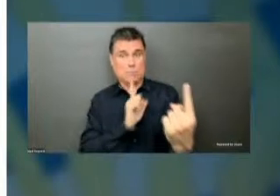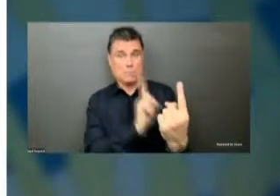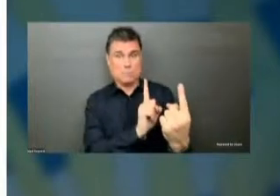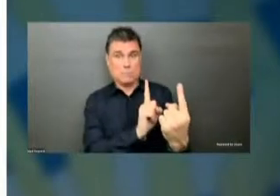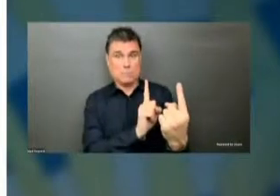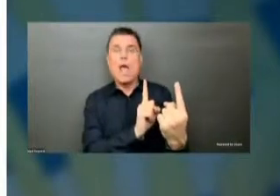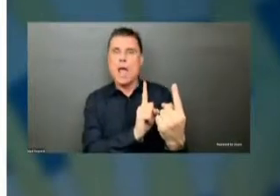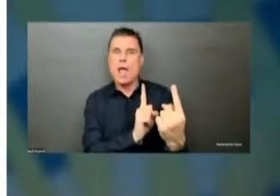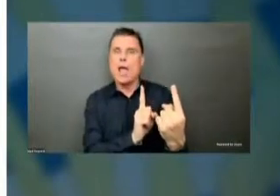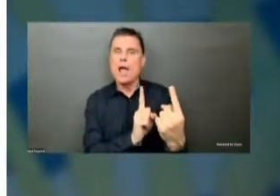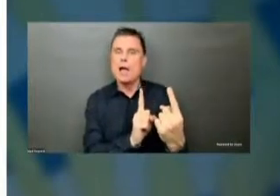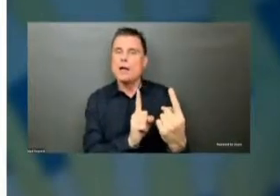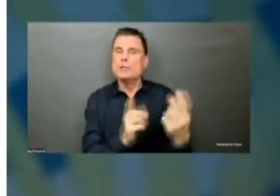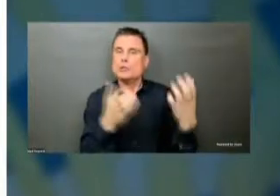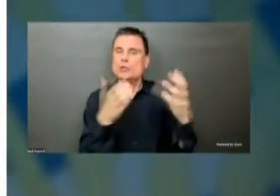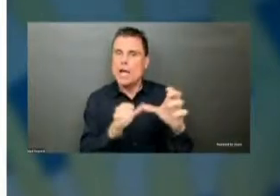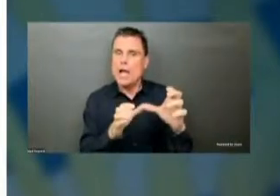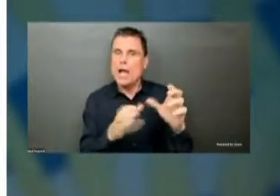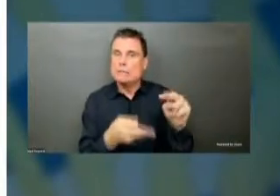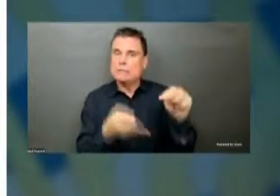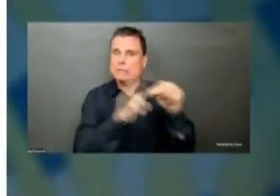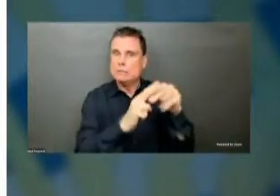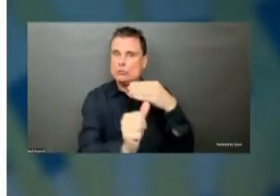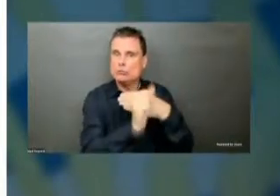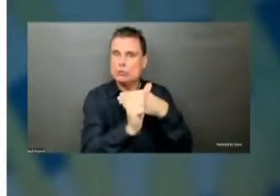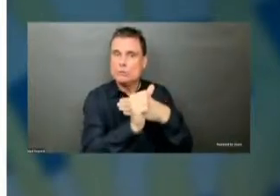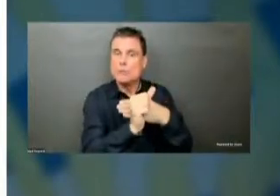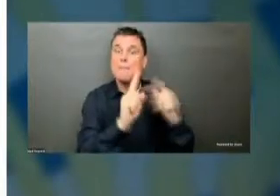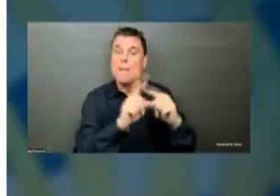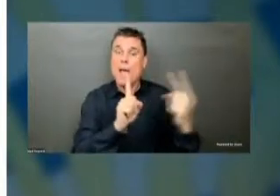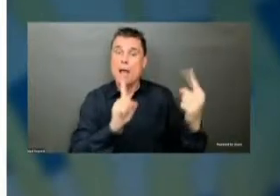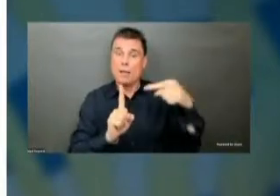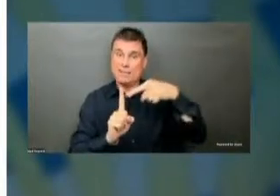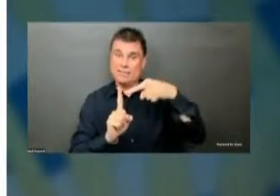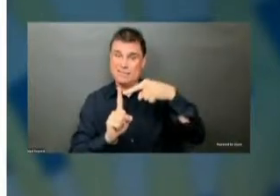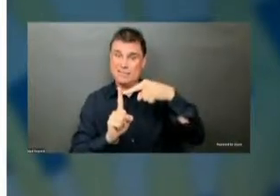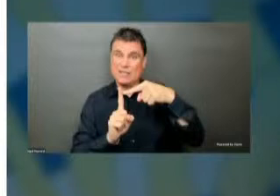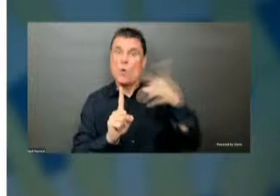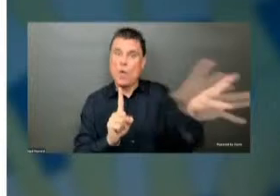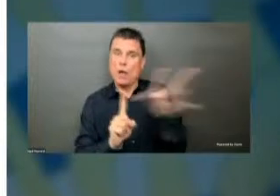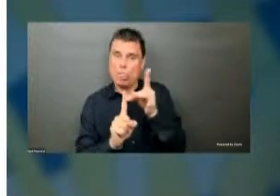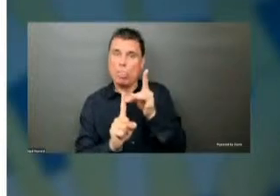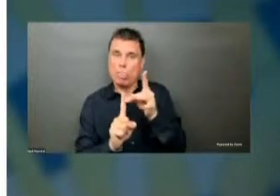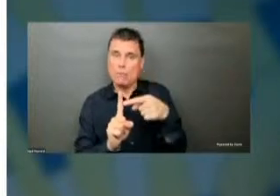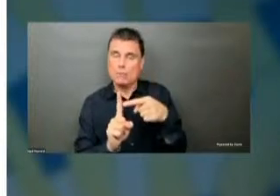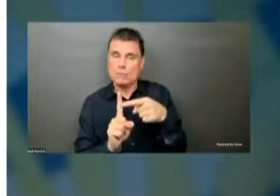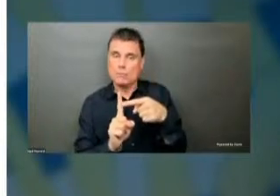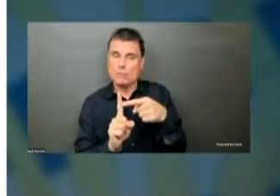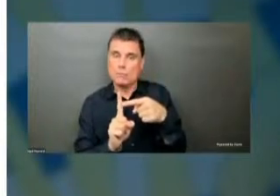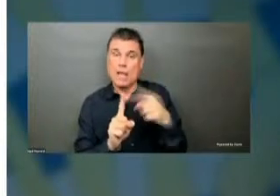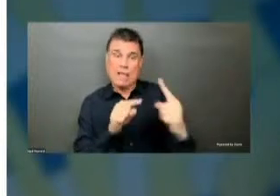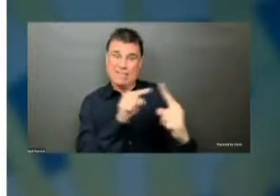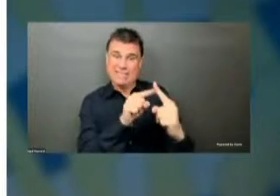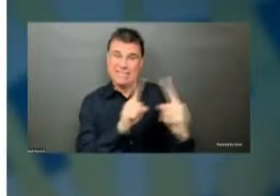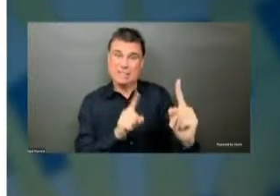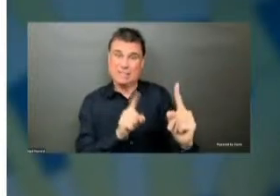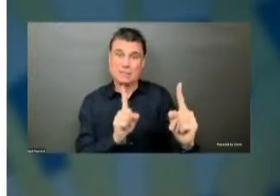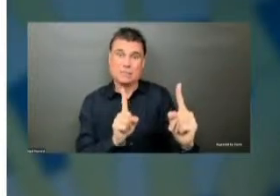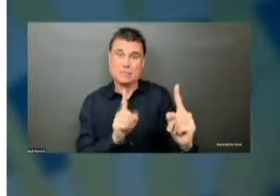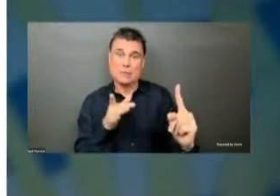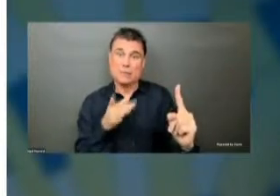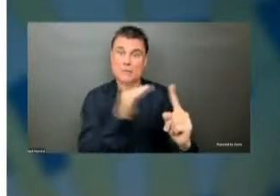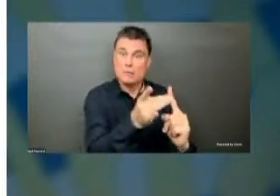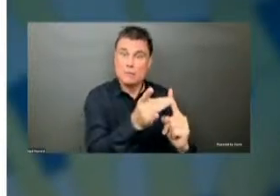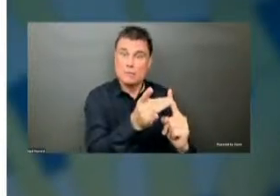to be transmitted from somebody who's infected to one or multiple other people. Right now, when we look at these model